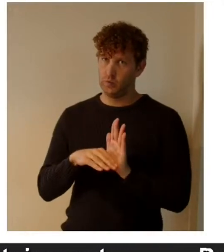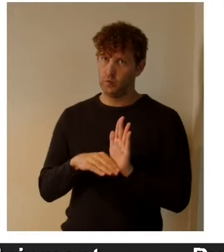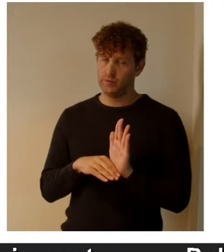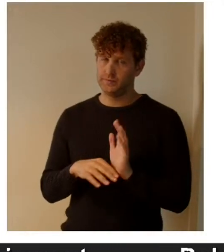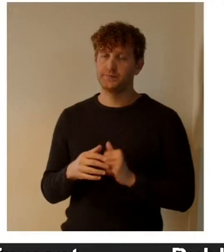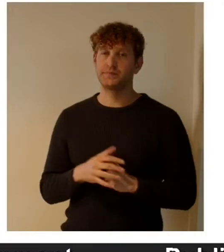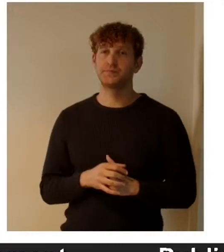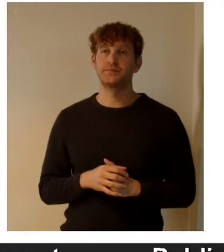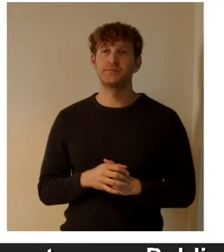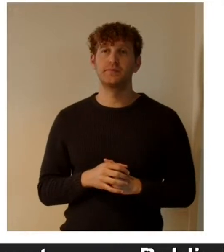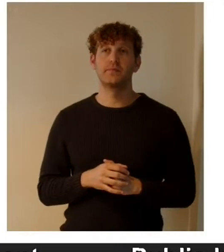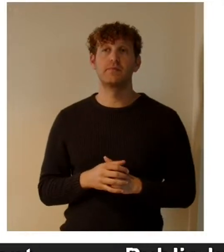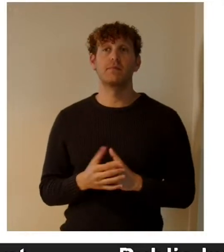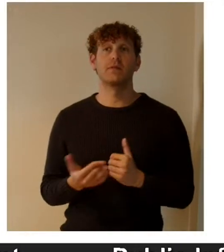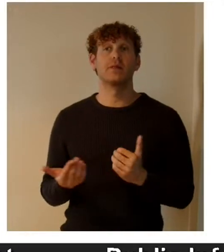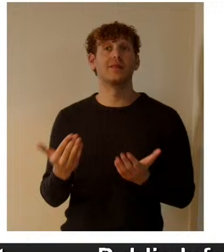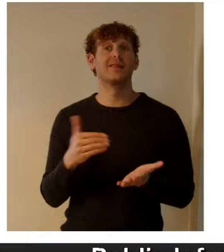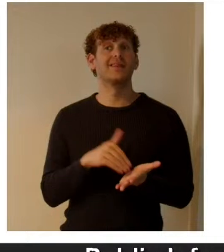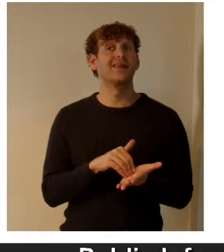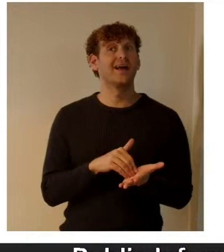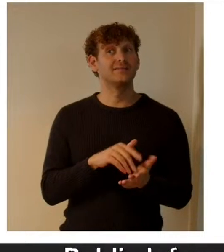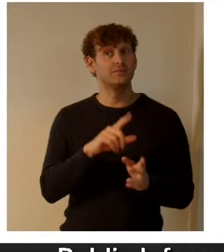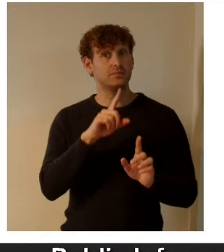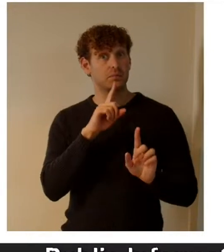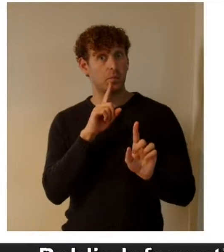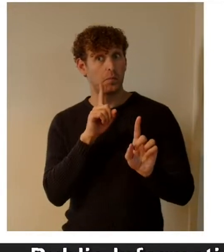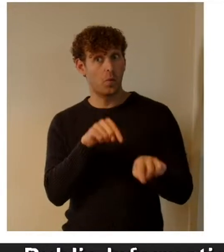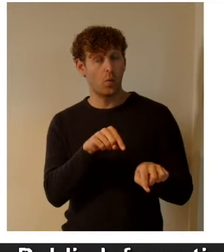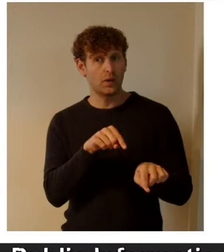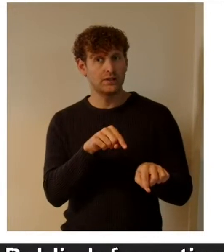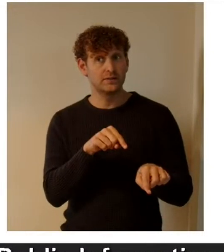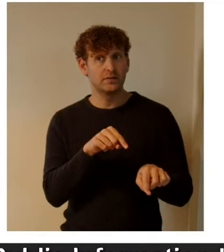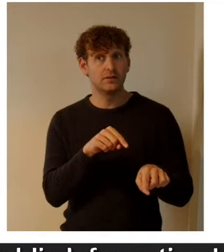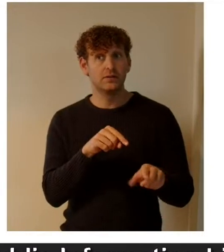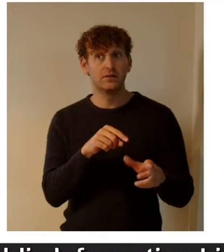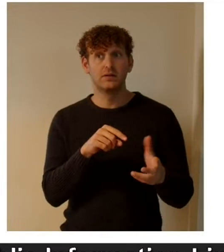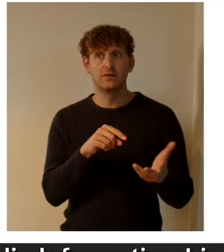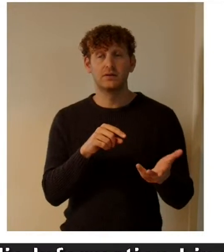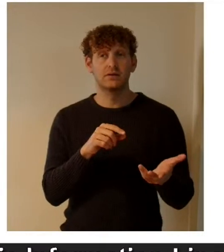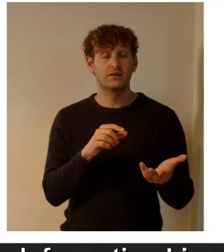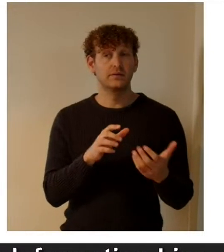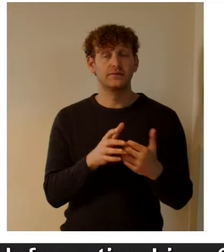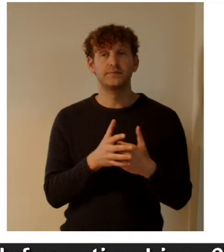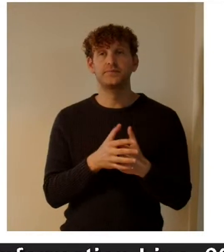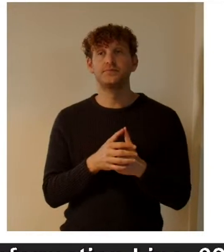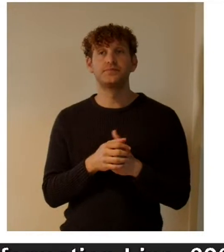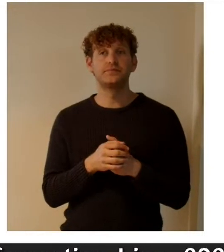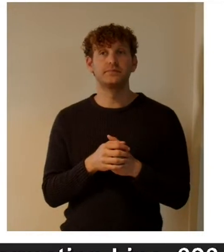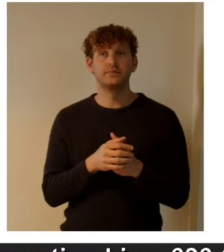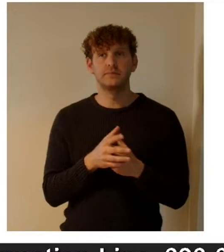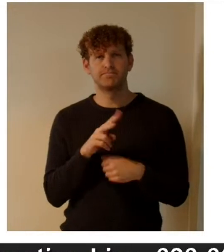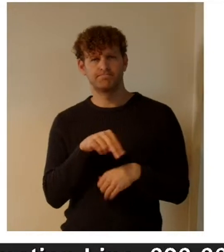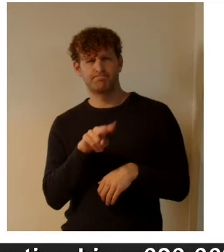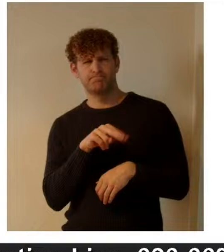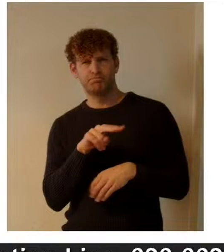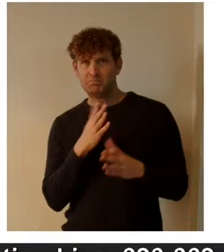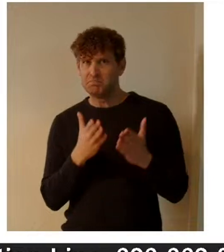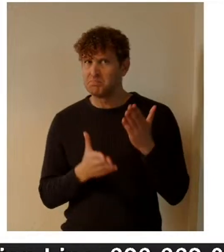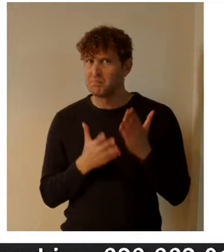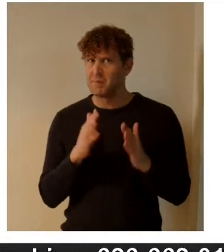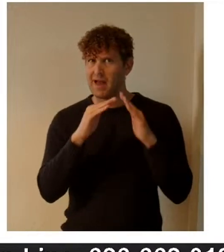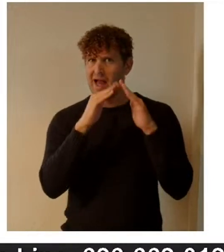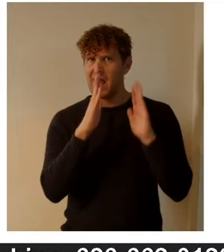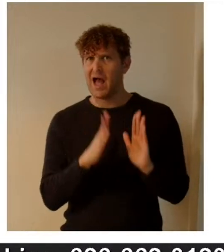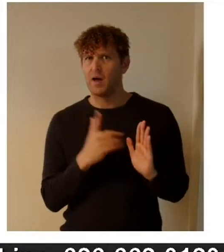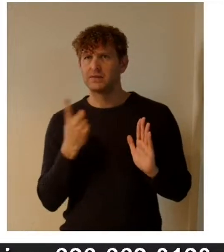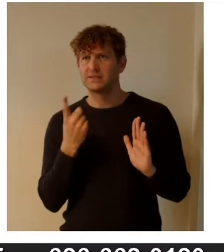Again, if there's any reports, maybe someone comes back and sees that their house may have been broken into, we